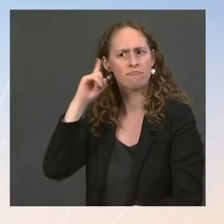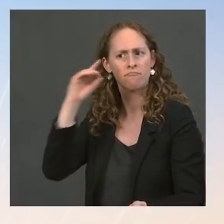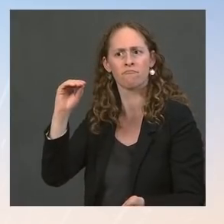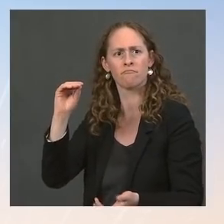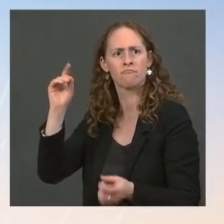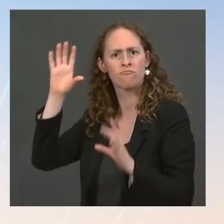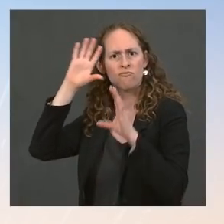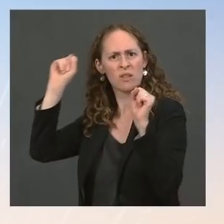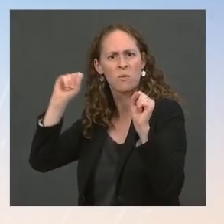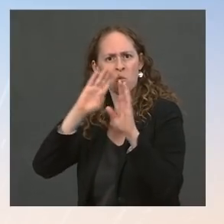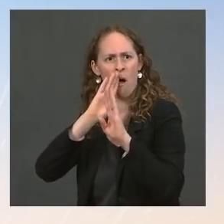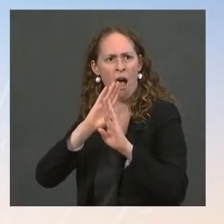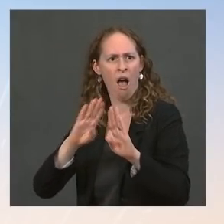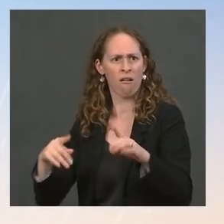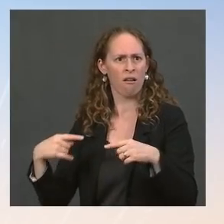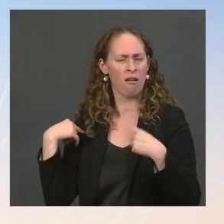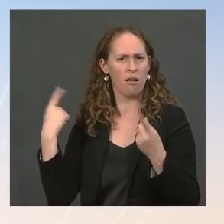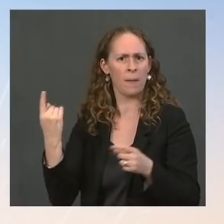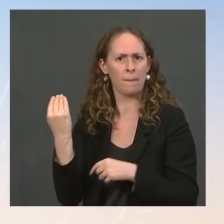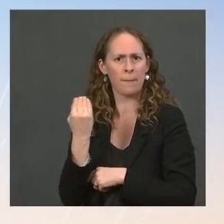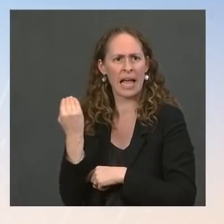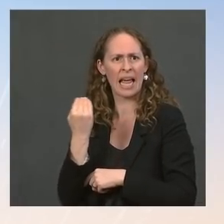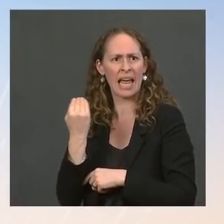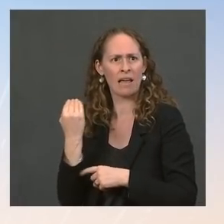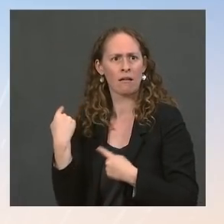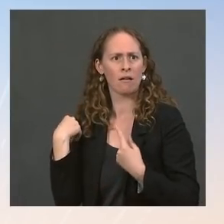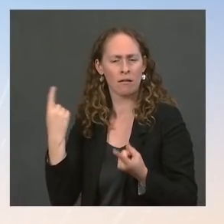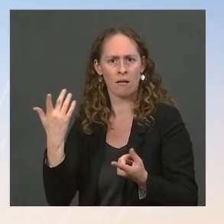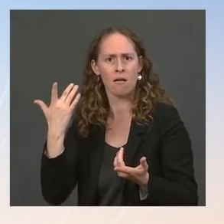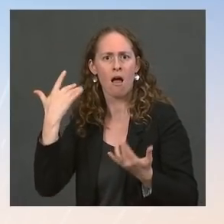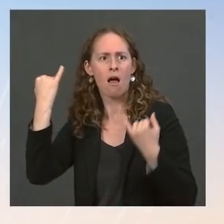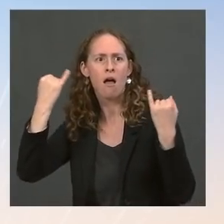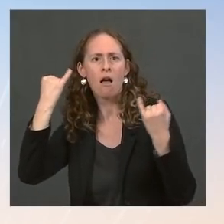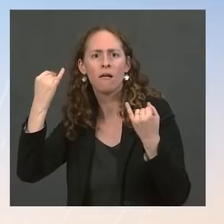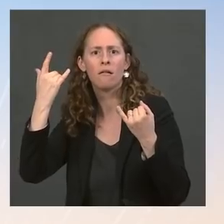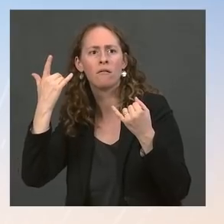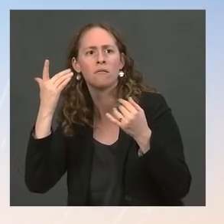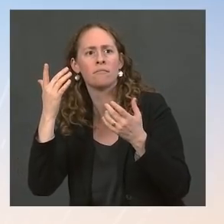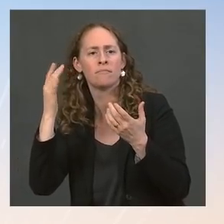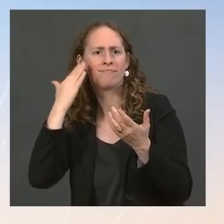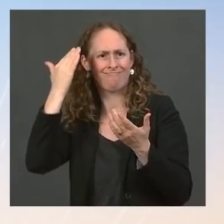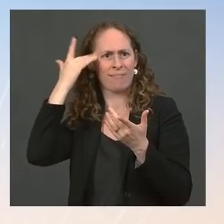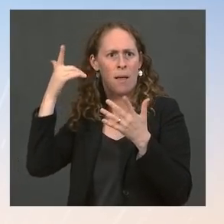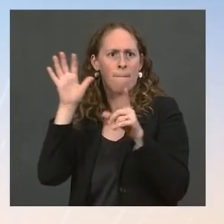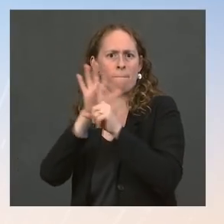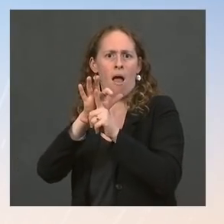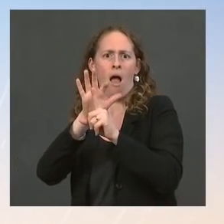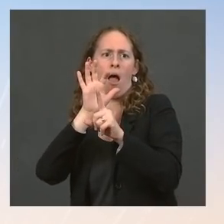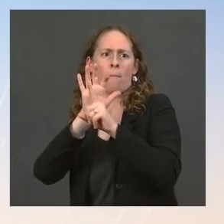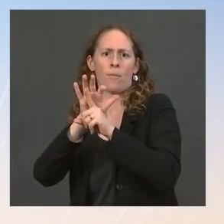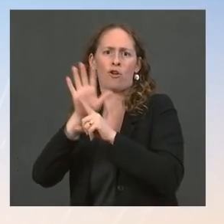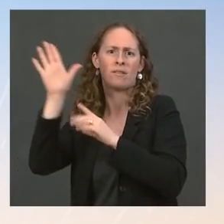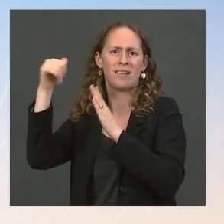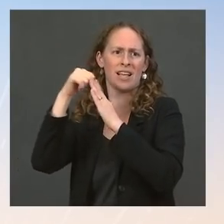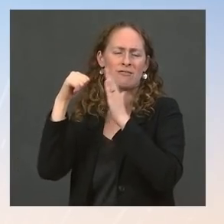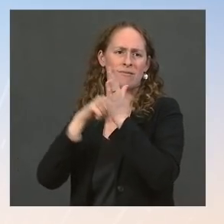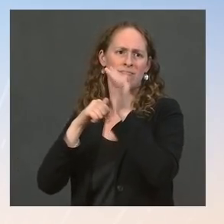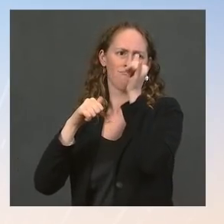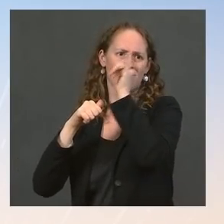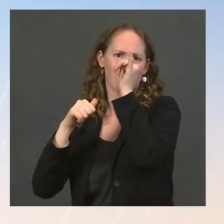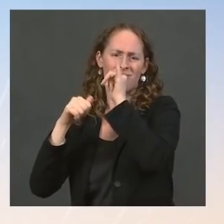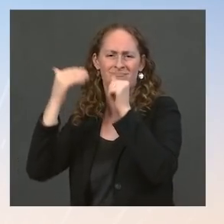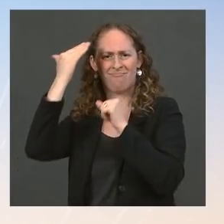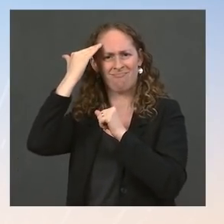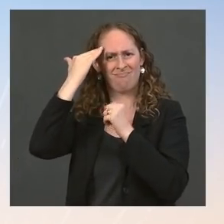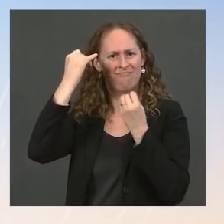moments ago that there are many ideas in the reconciliation plan that are popular among the American people. You say that a lot. You've heard the president talk about mm-hmm. this. Does the